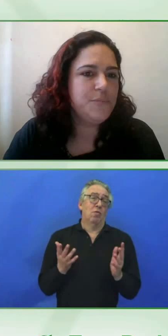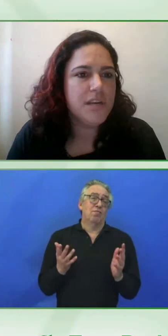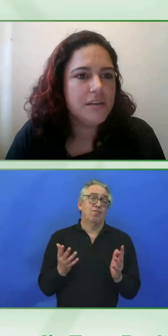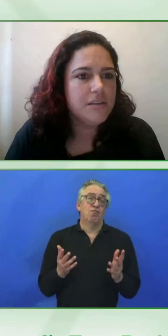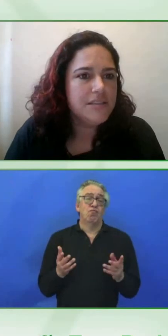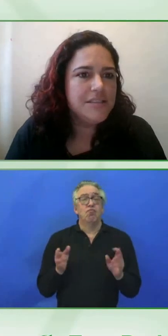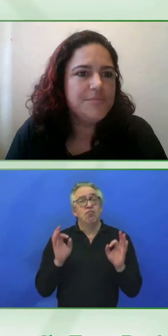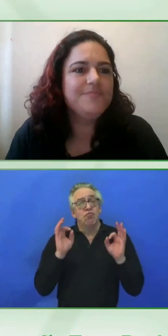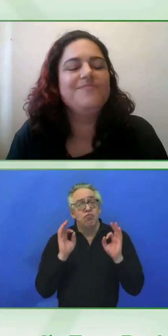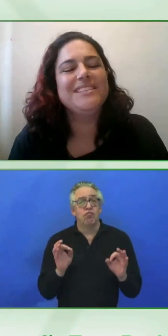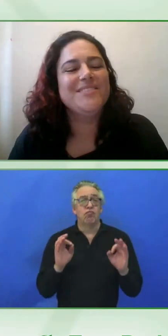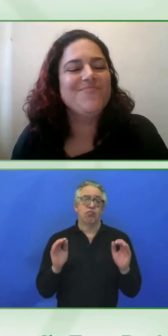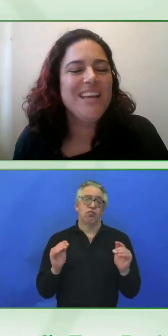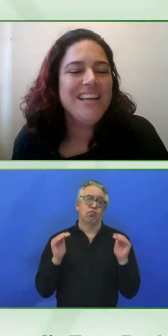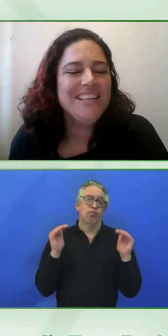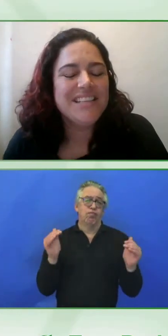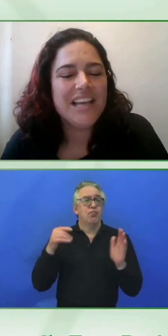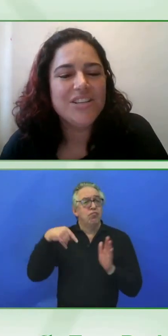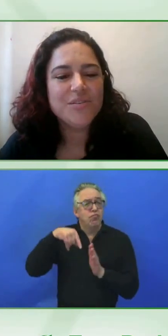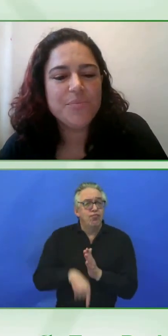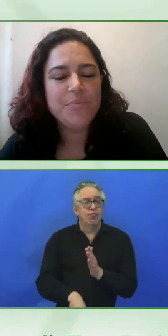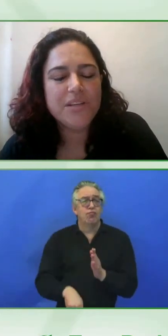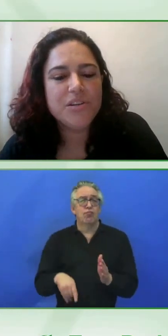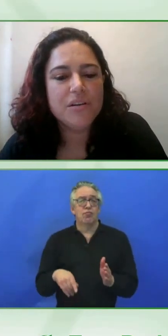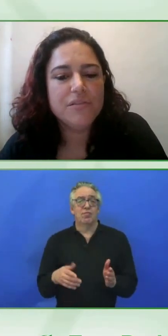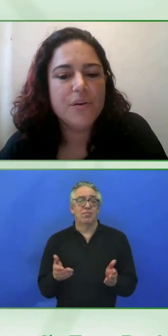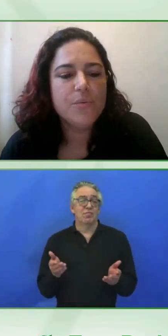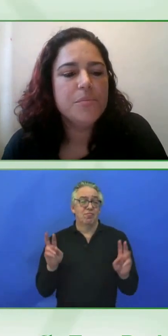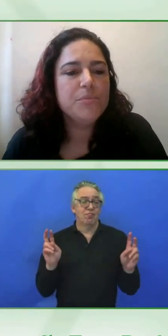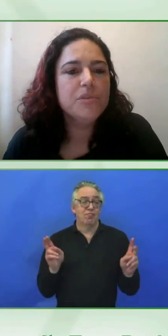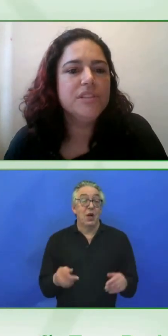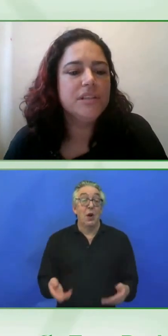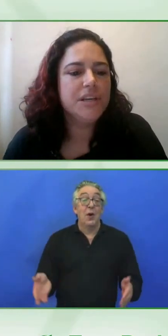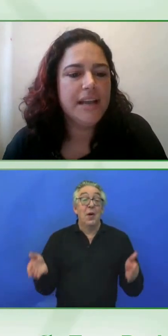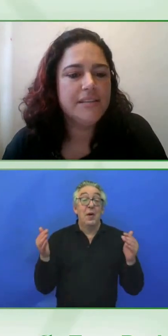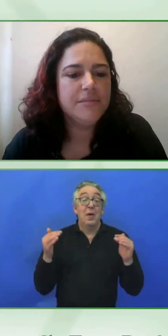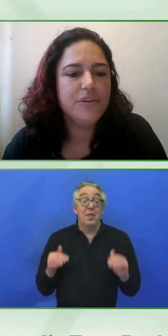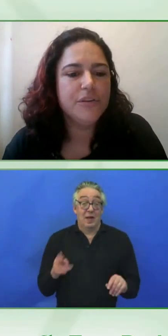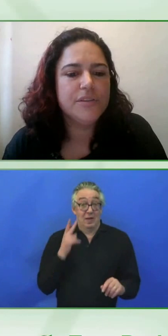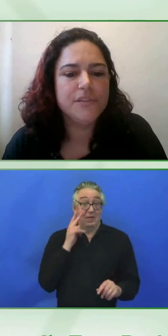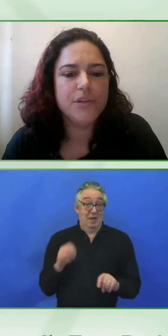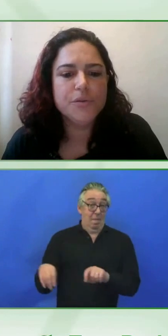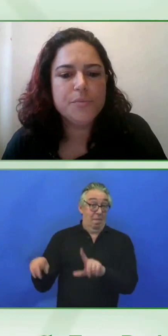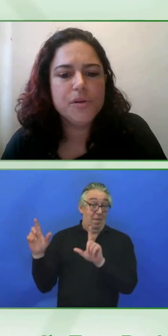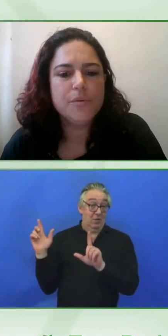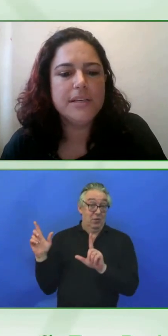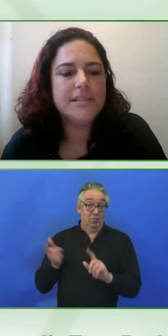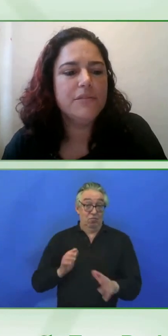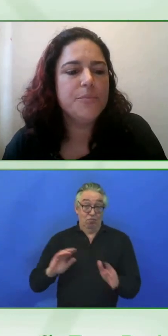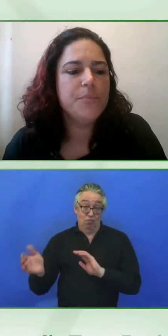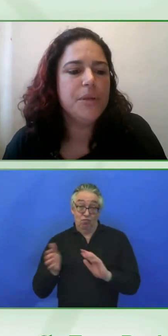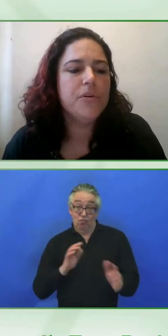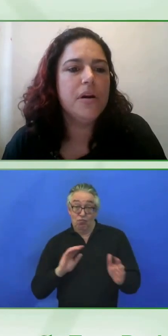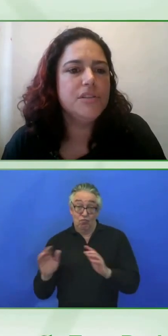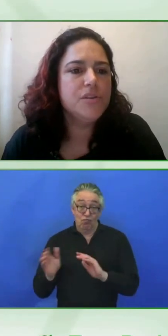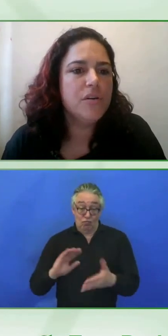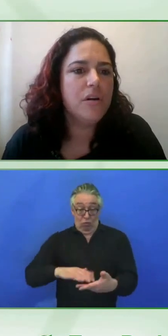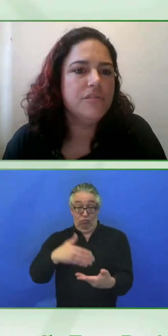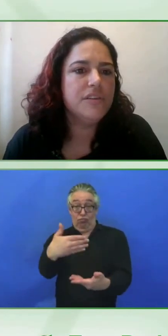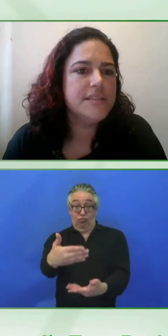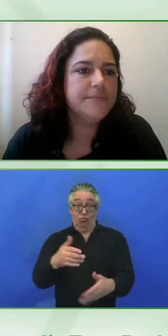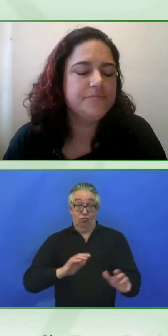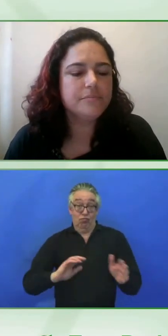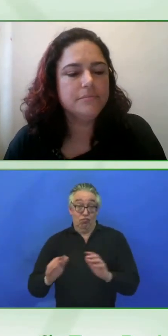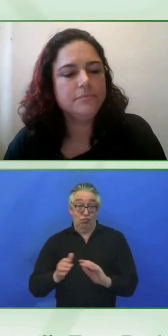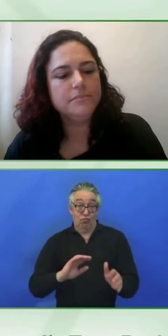deaf protagonists. The slide shows a picture of a woman moving her hands in front of a notebook where several people are video